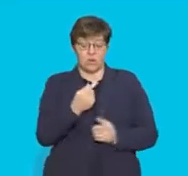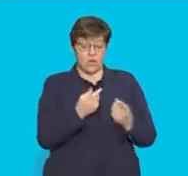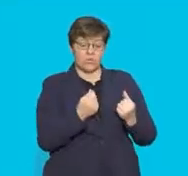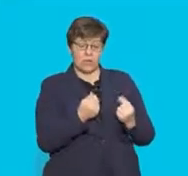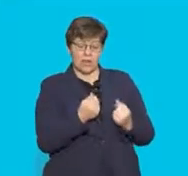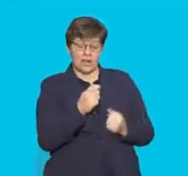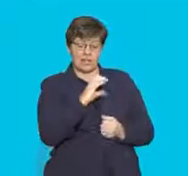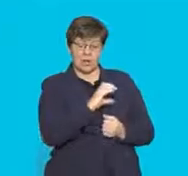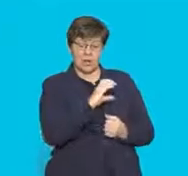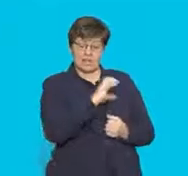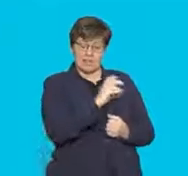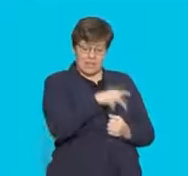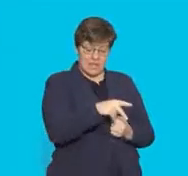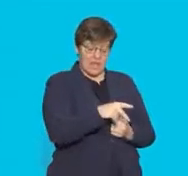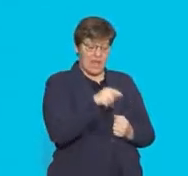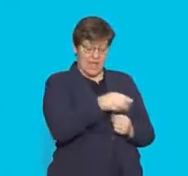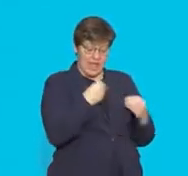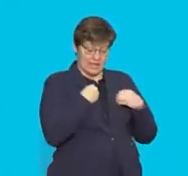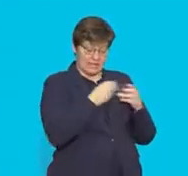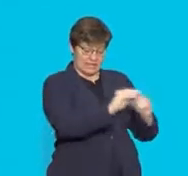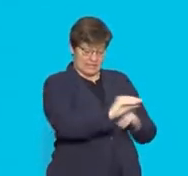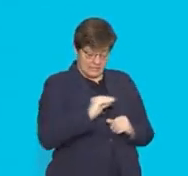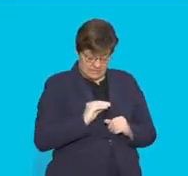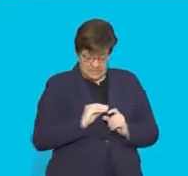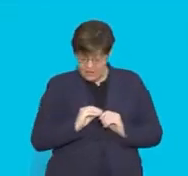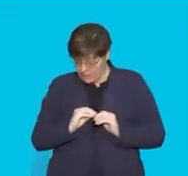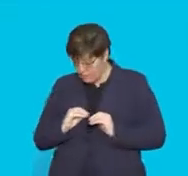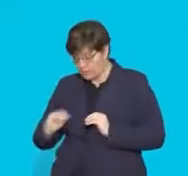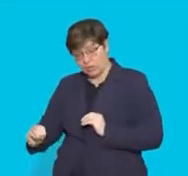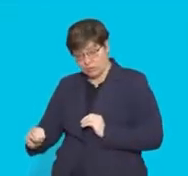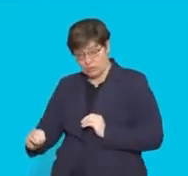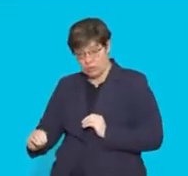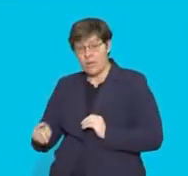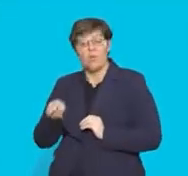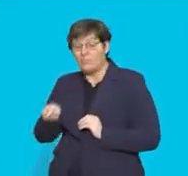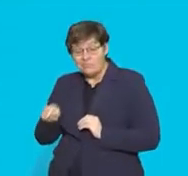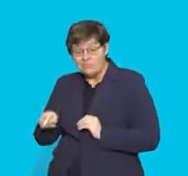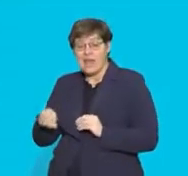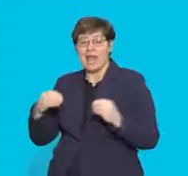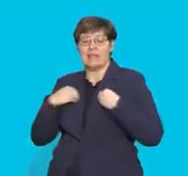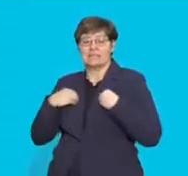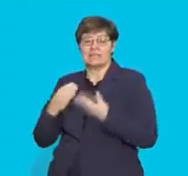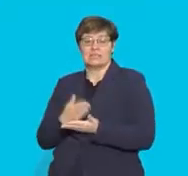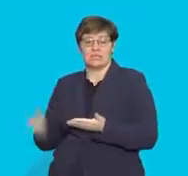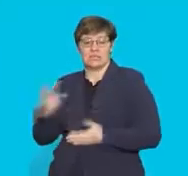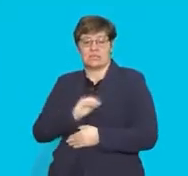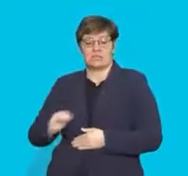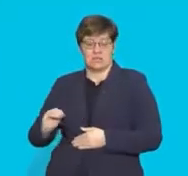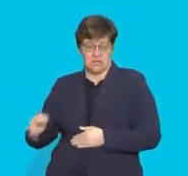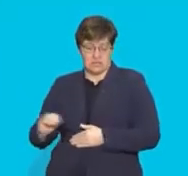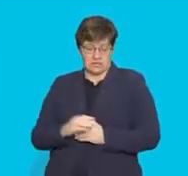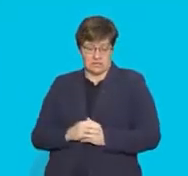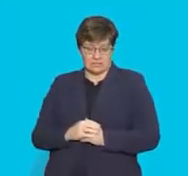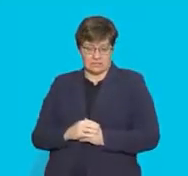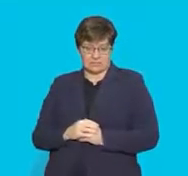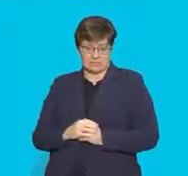cost price of the asset. You debit an account called asset disposal, right? The account